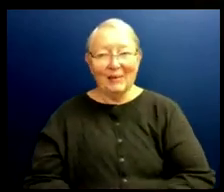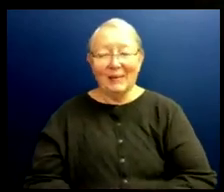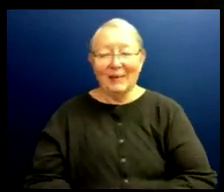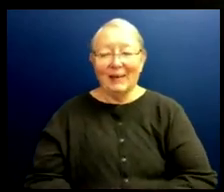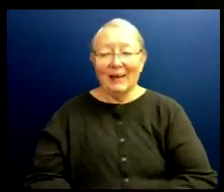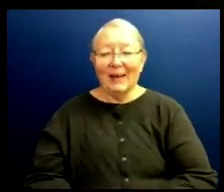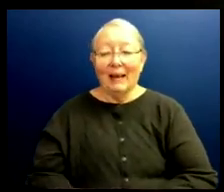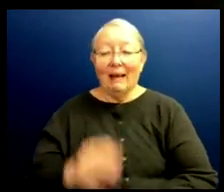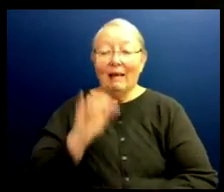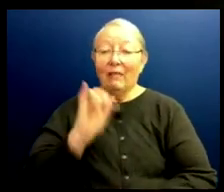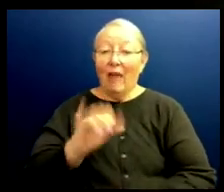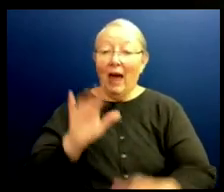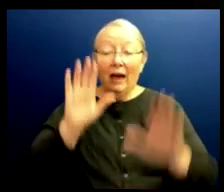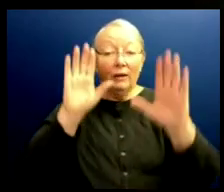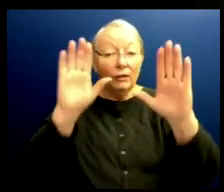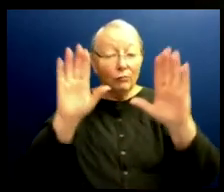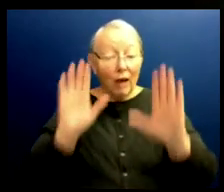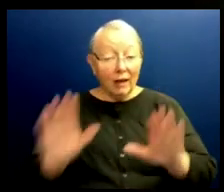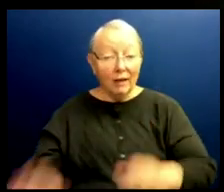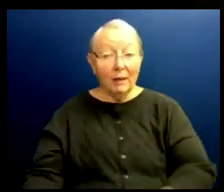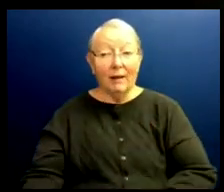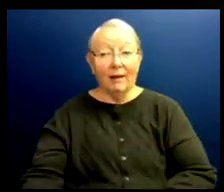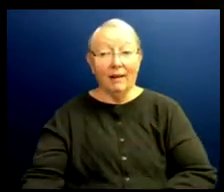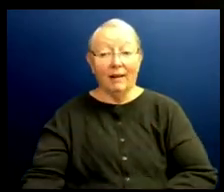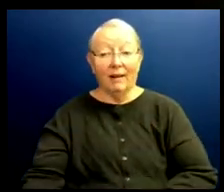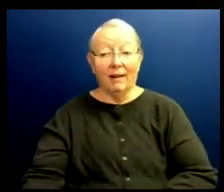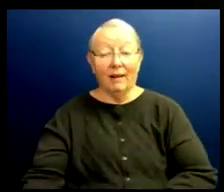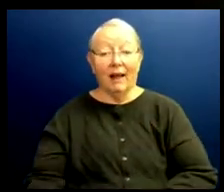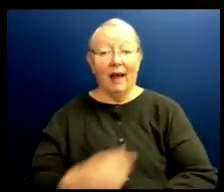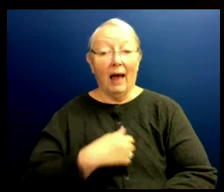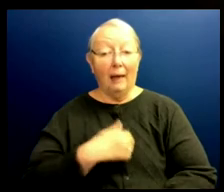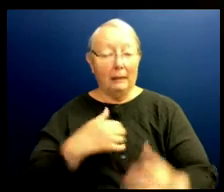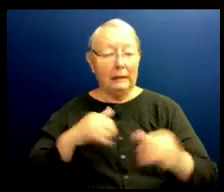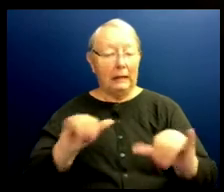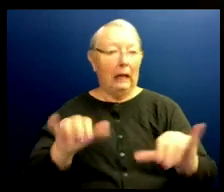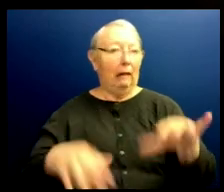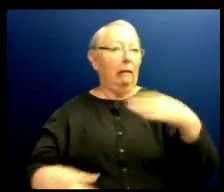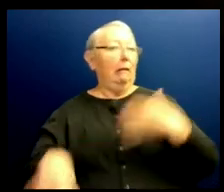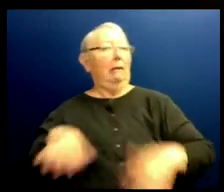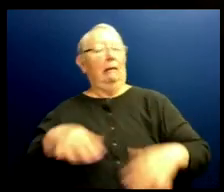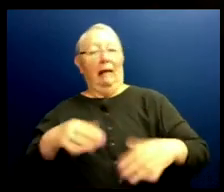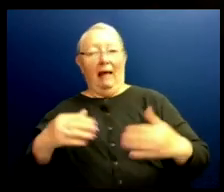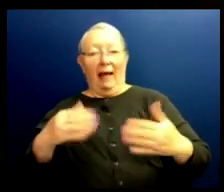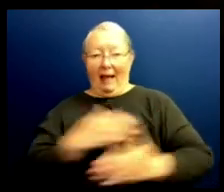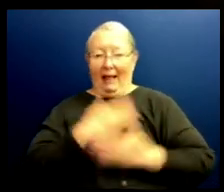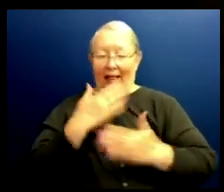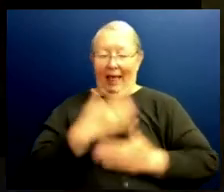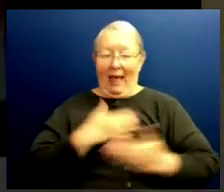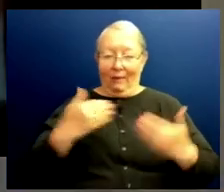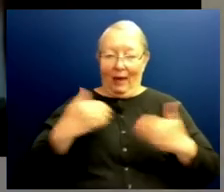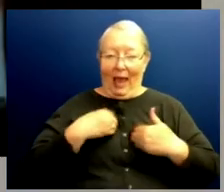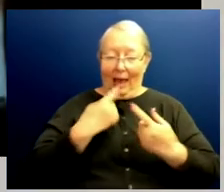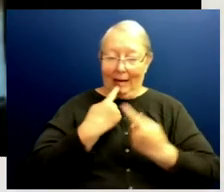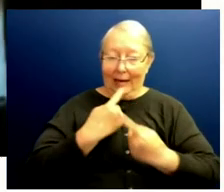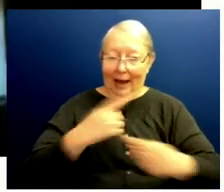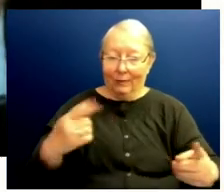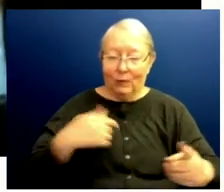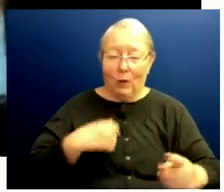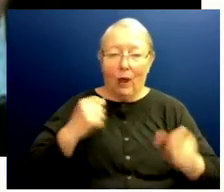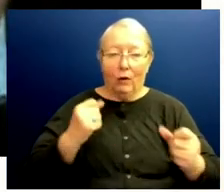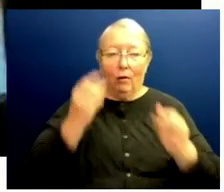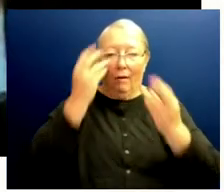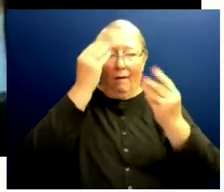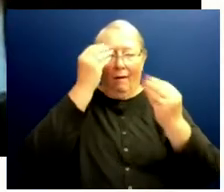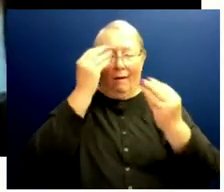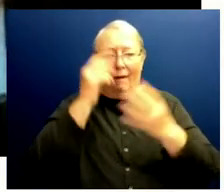That was incredible. I'm still kind of reeling. I'm glad we had some announcements so I could sort of gather myself. I feel quite